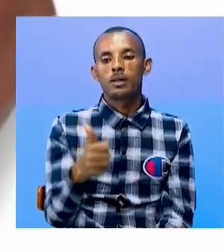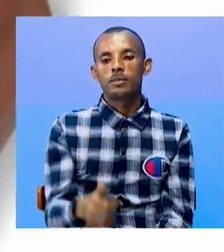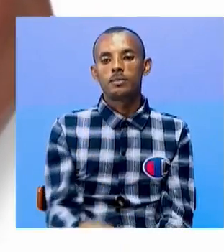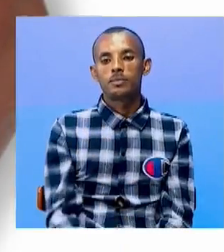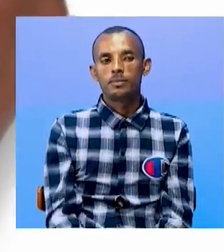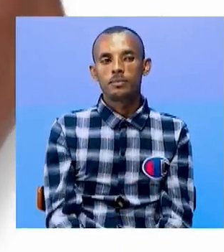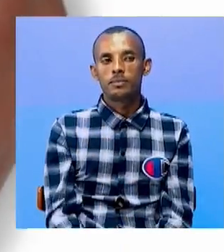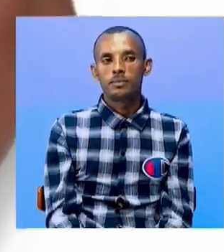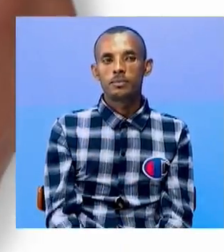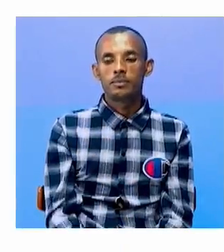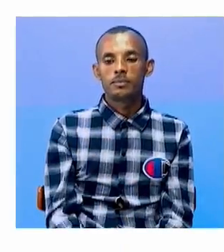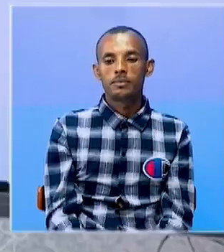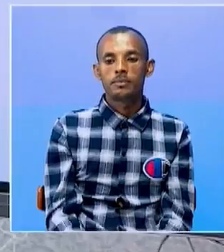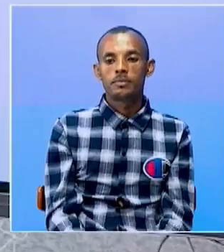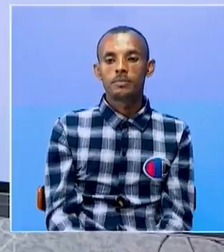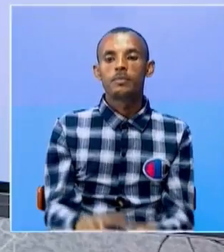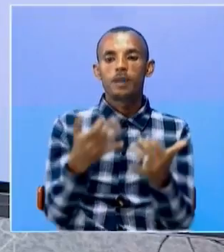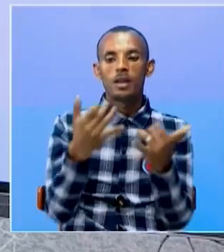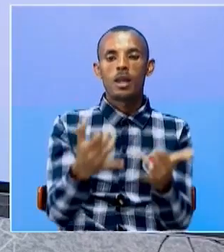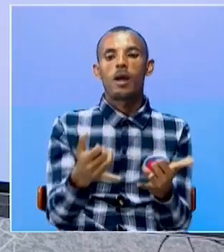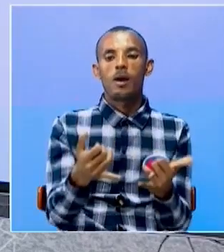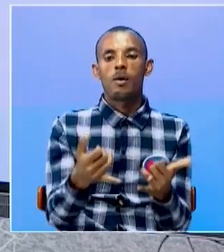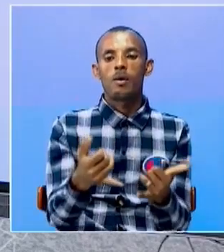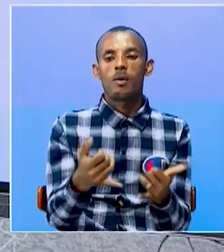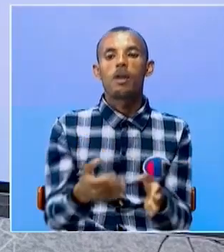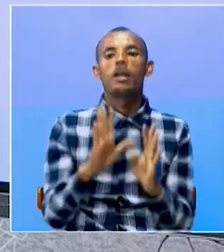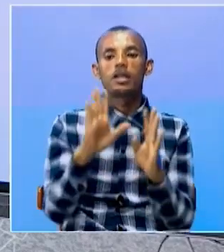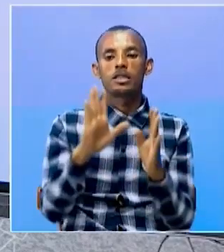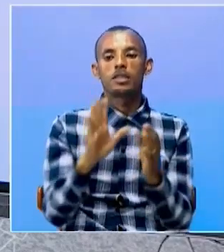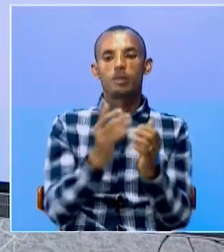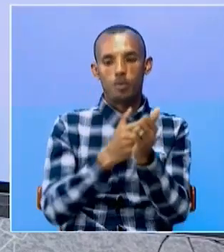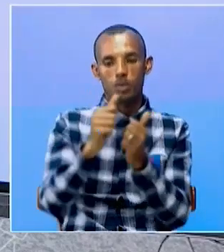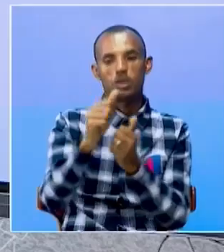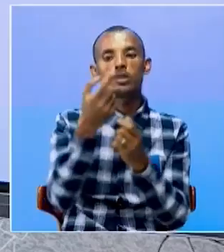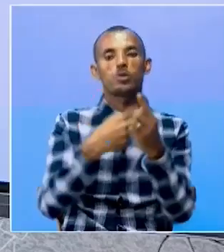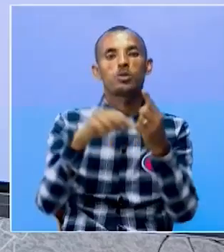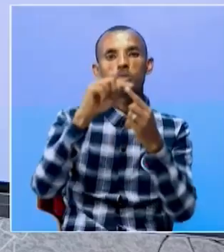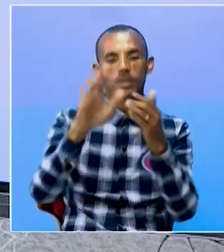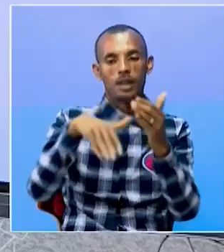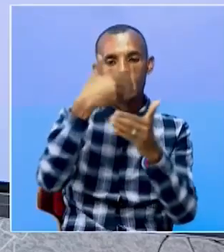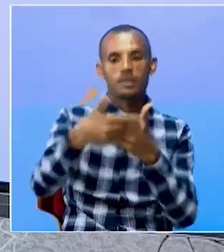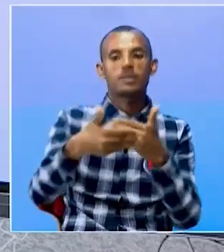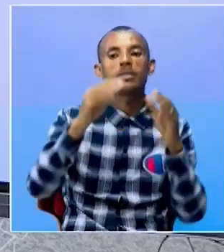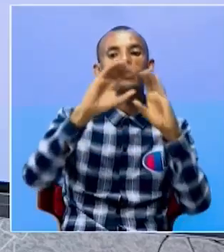10. Now, let's proceed to the next section.